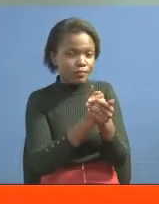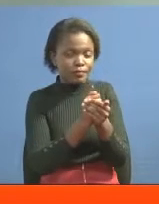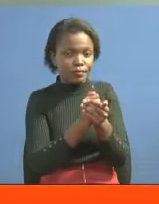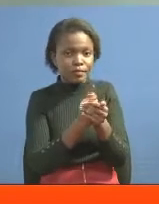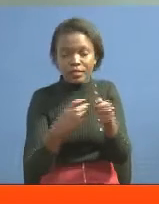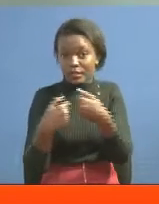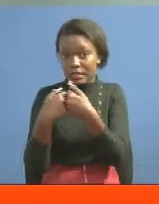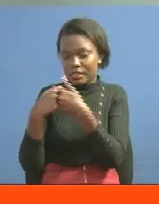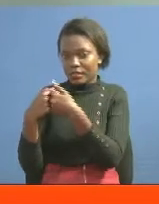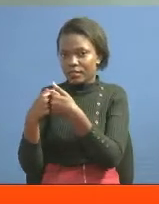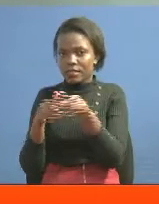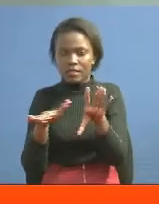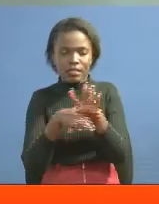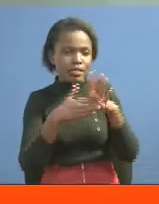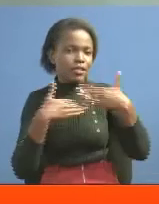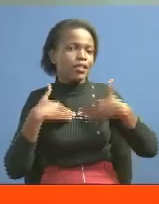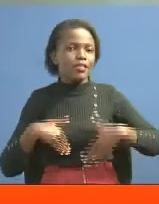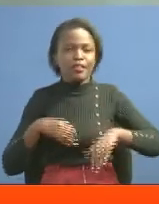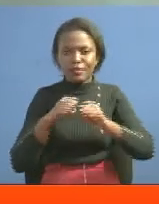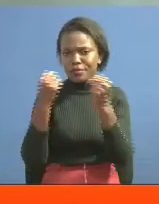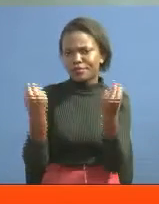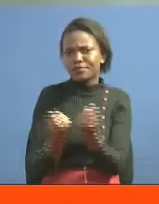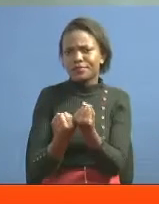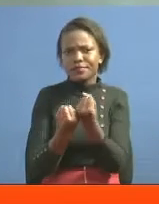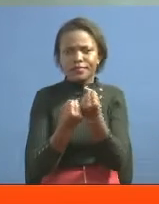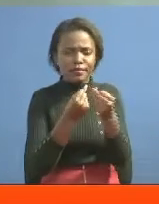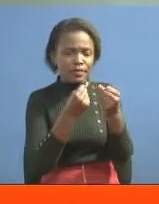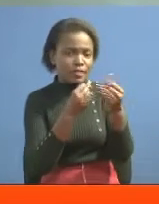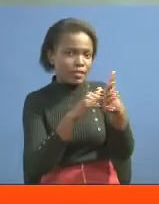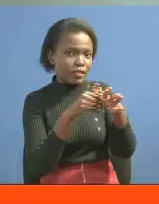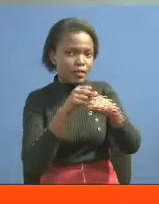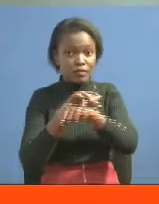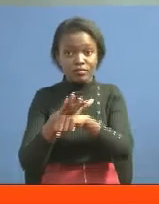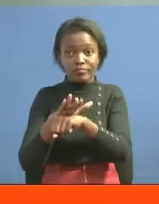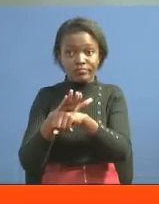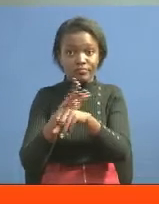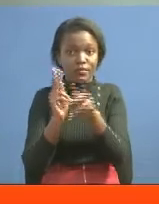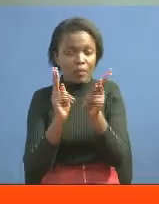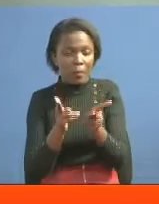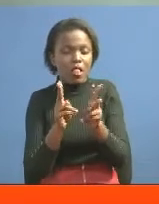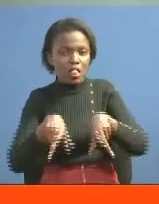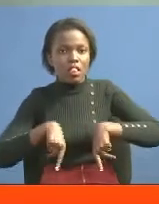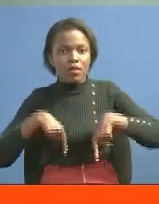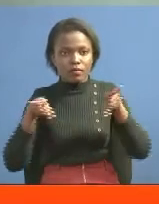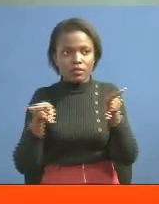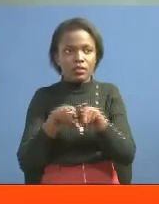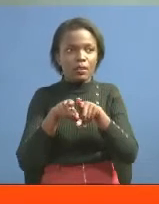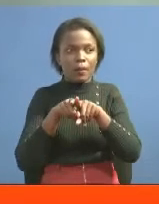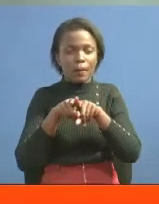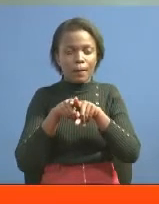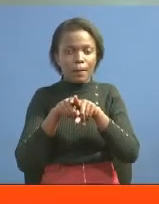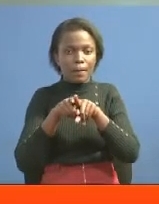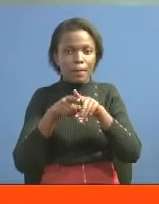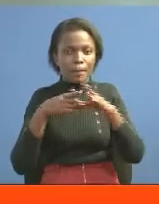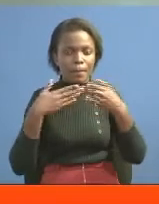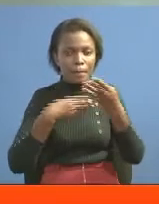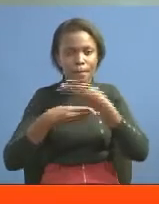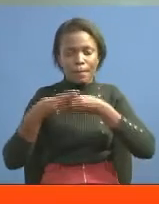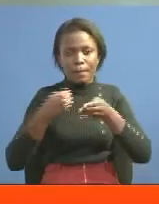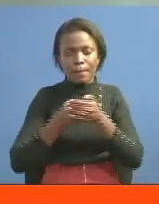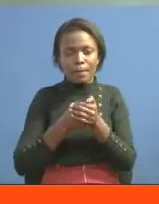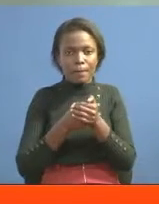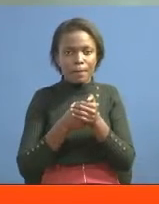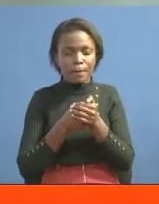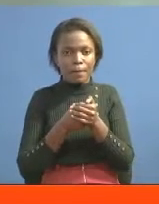with challenges in the health sector that consequently affected our normal lives and businesses. The country's fiscal and